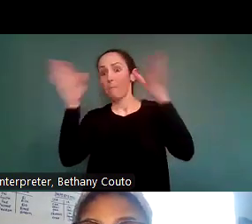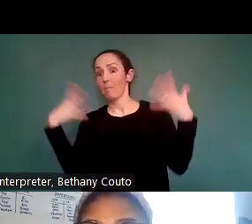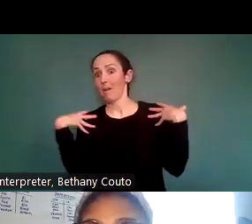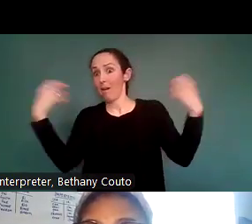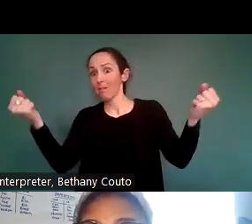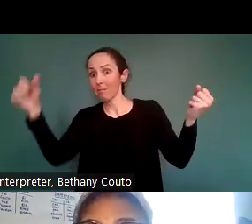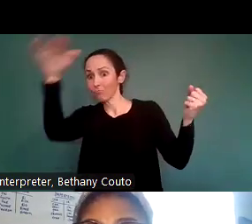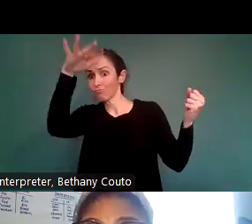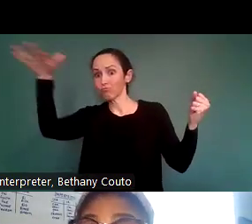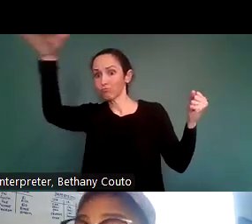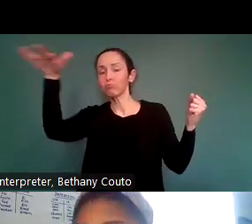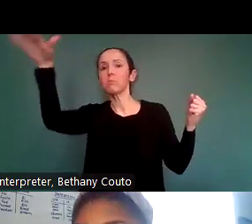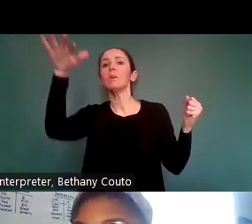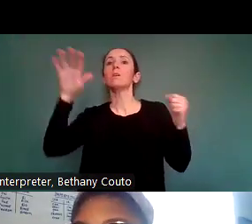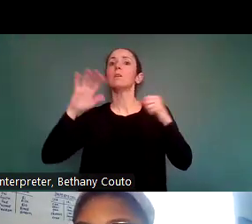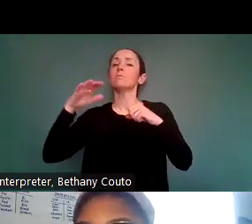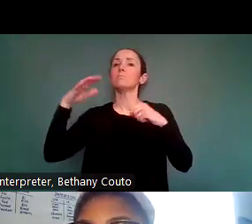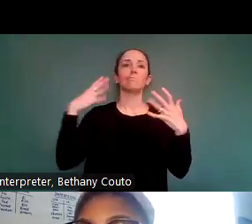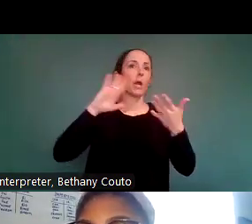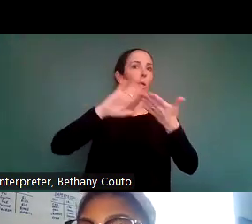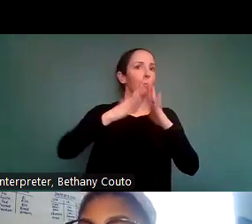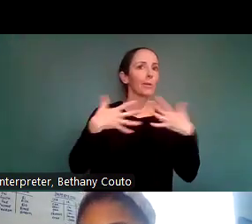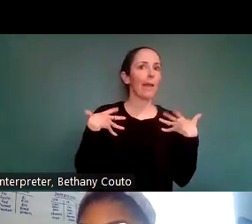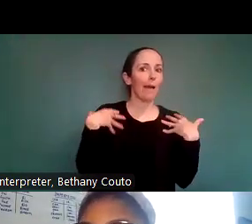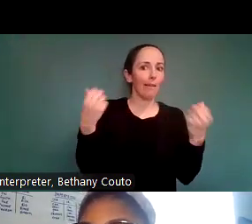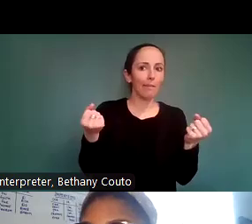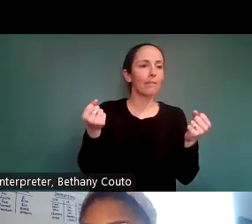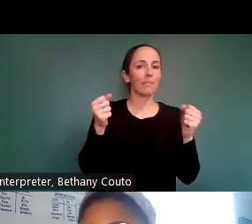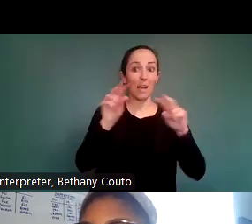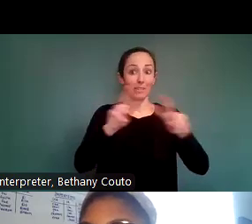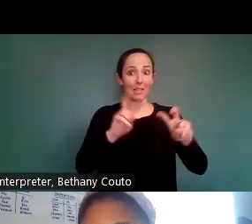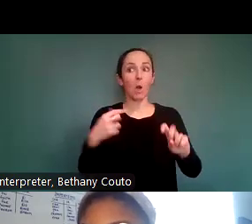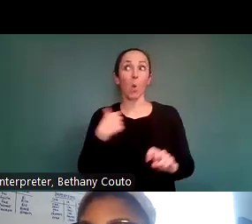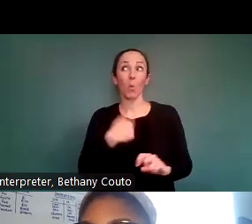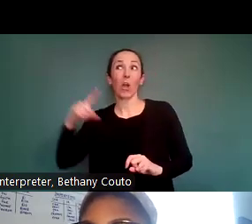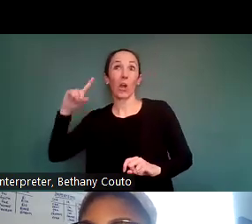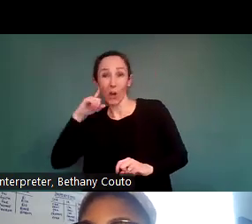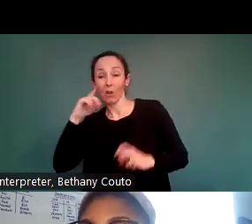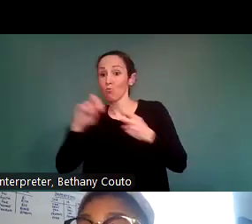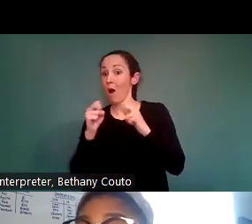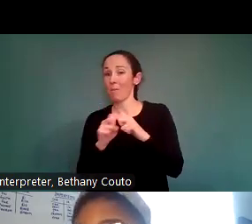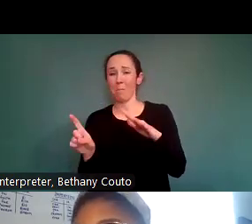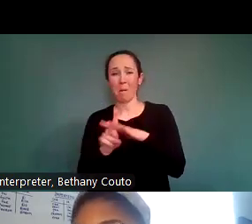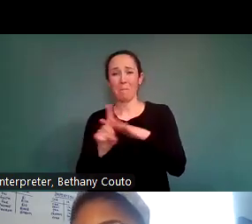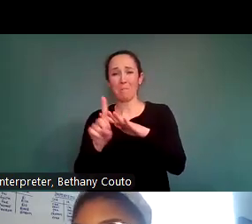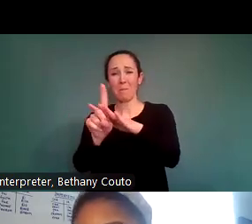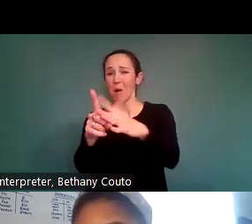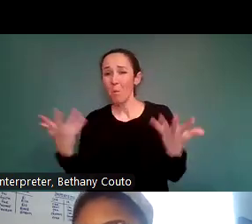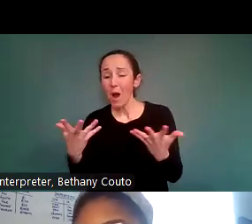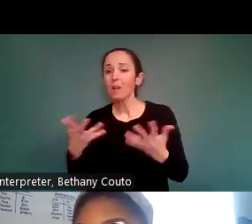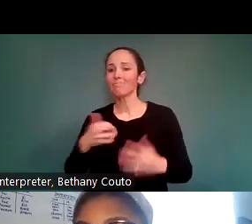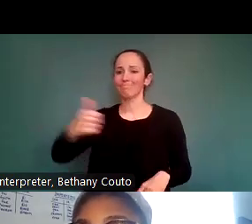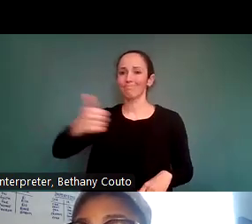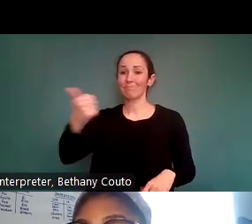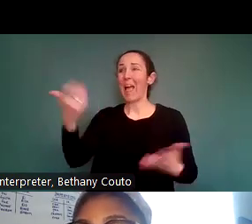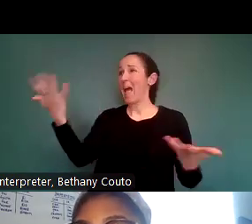around community health needs assessments is that transportation continued to come up as a big barrier to health in